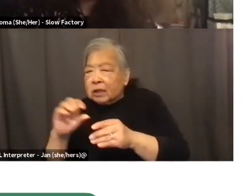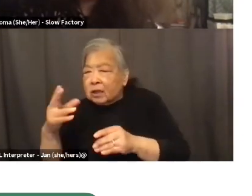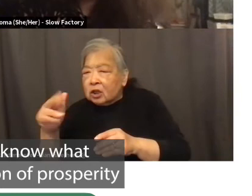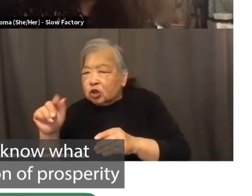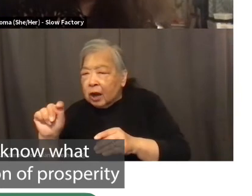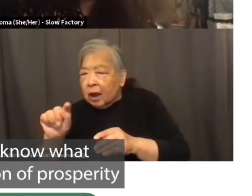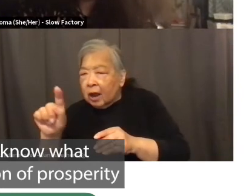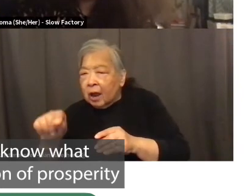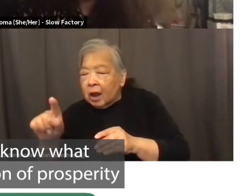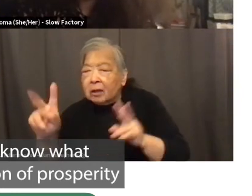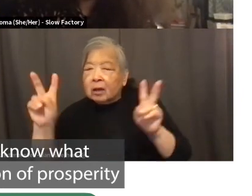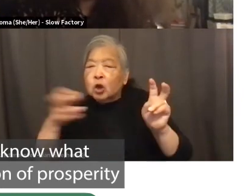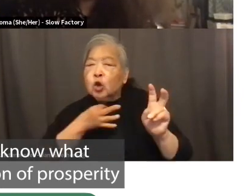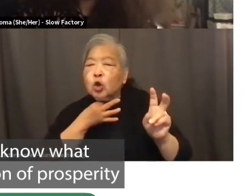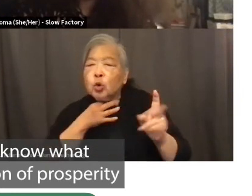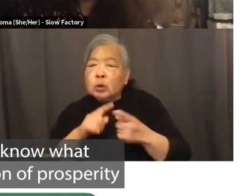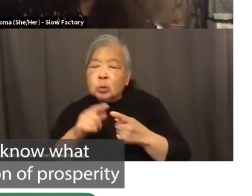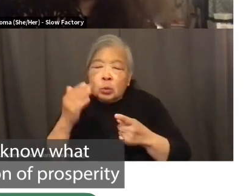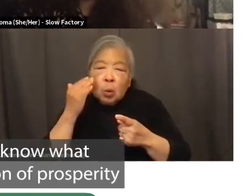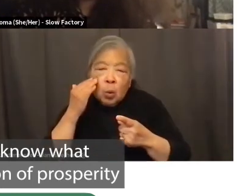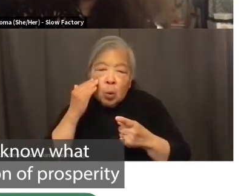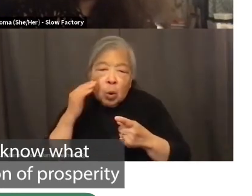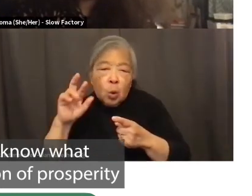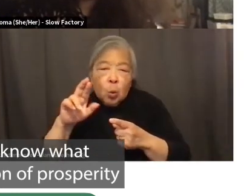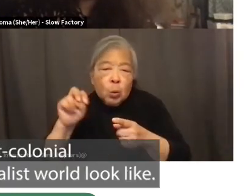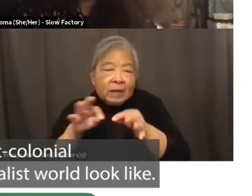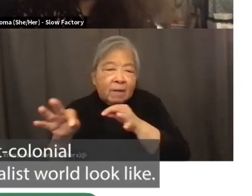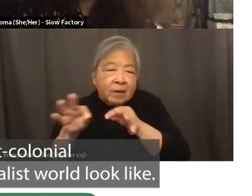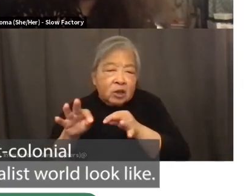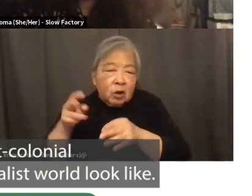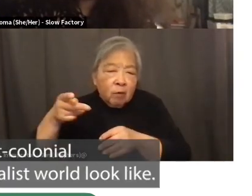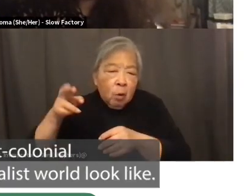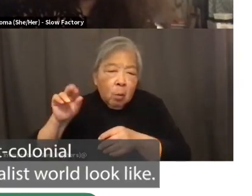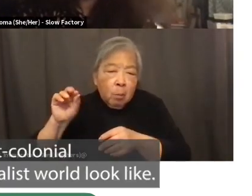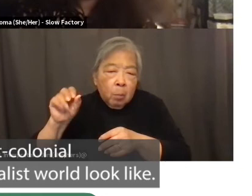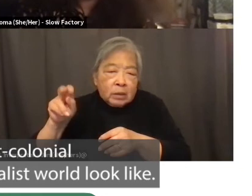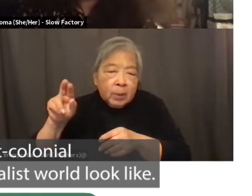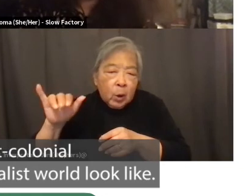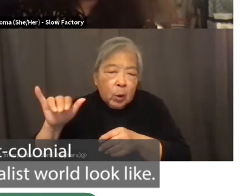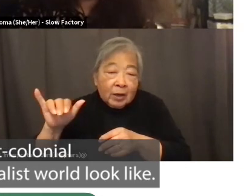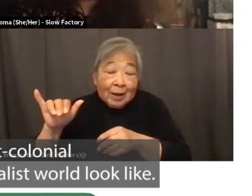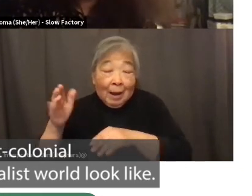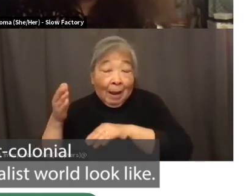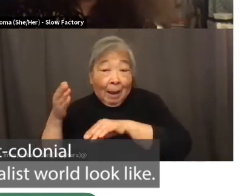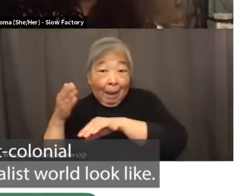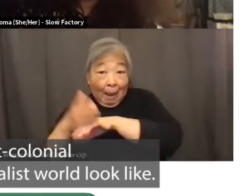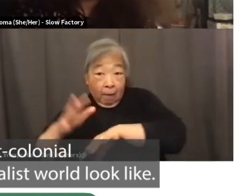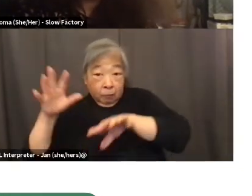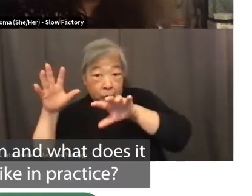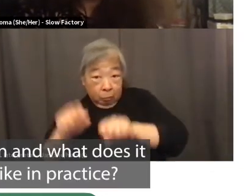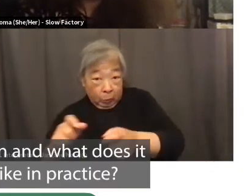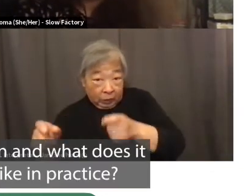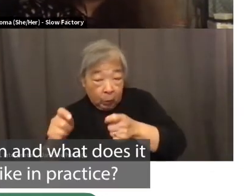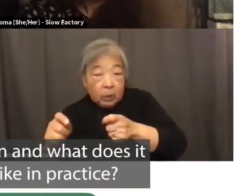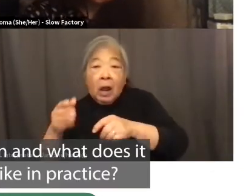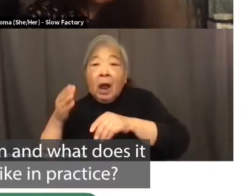Tahsin. Curious to know what the redefinition of prosperity is in post-colonial and post-anti-capitalist world look like.